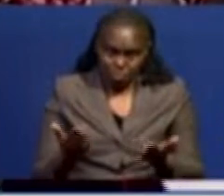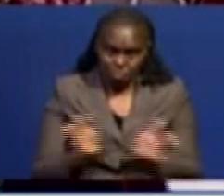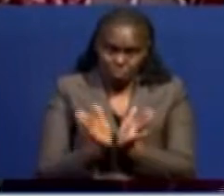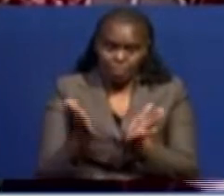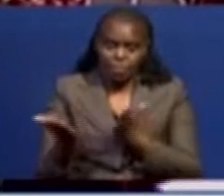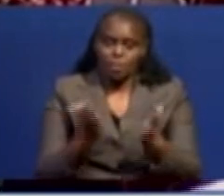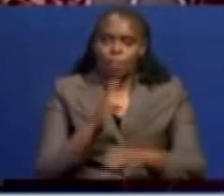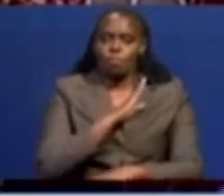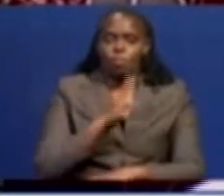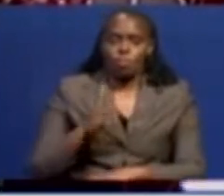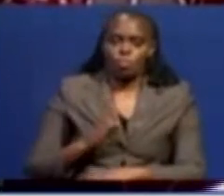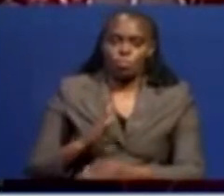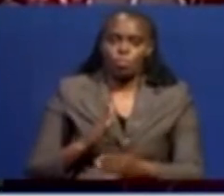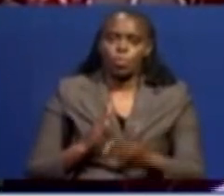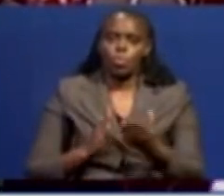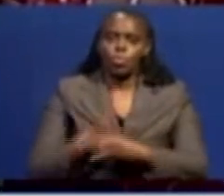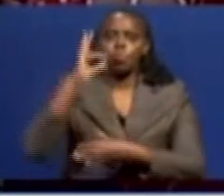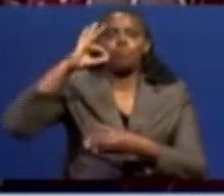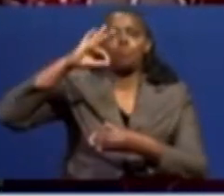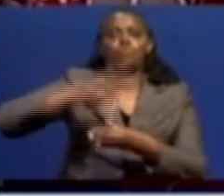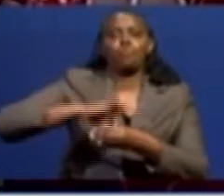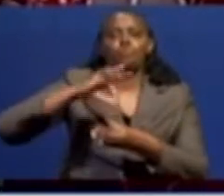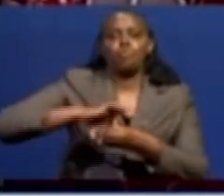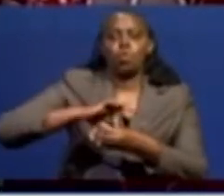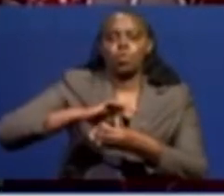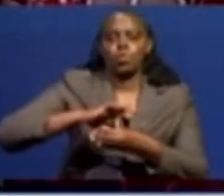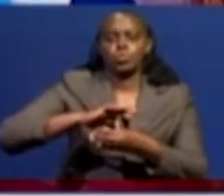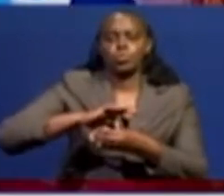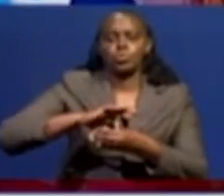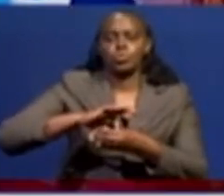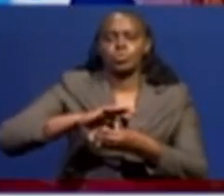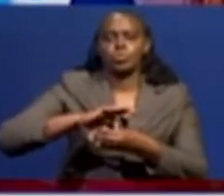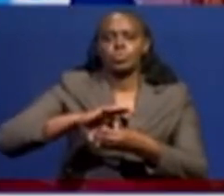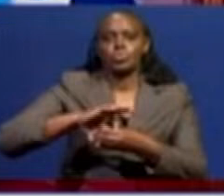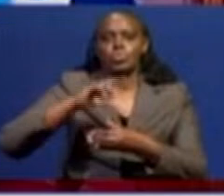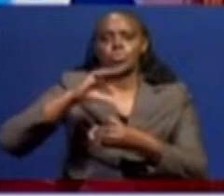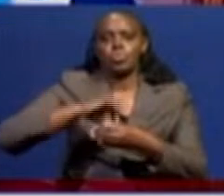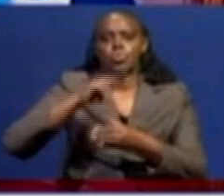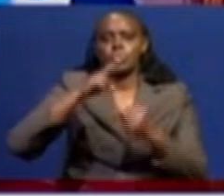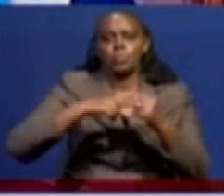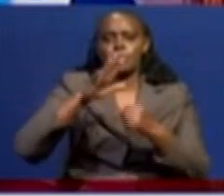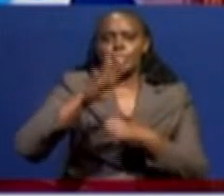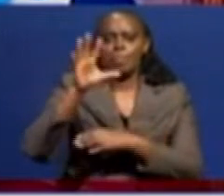be revoked with a vote of not less than